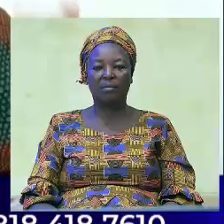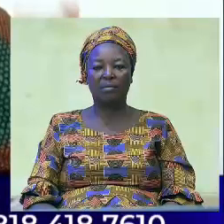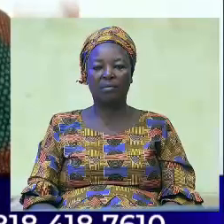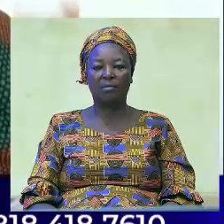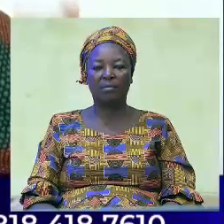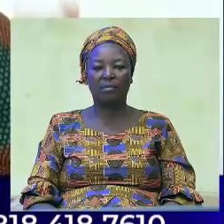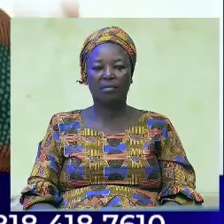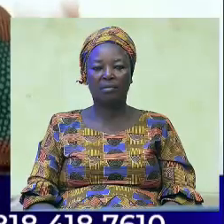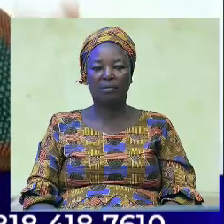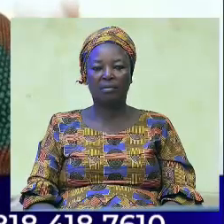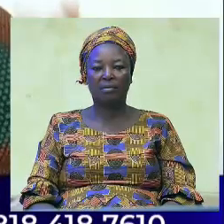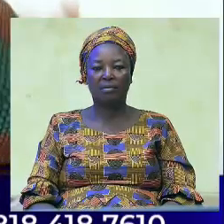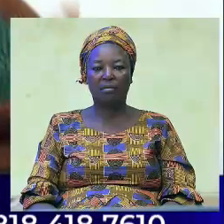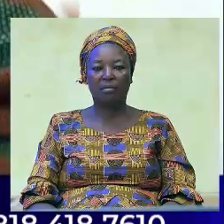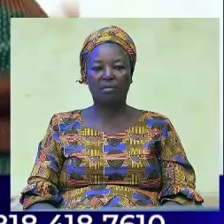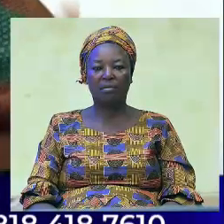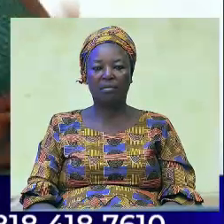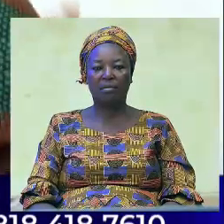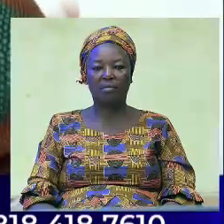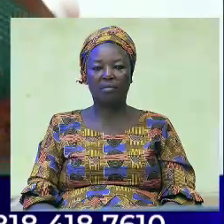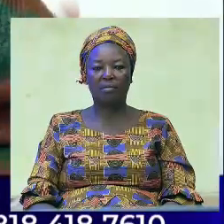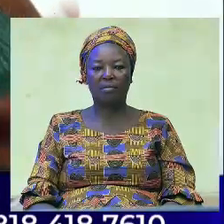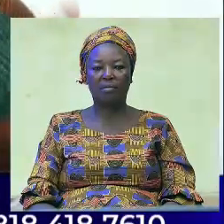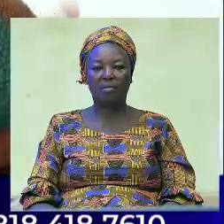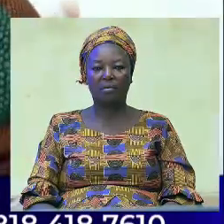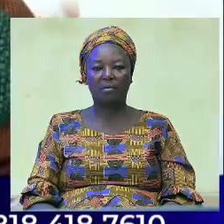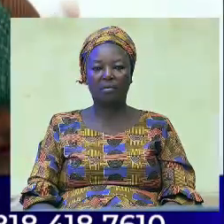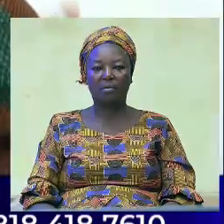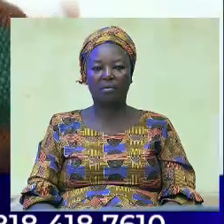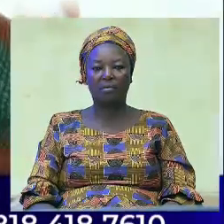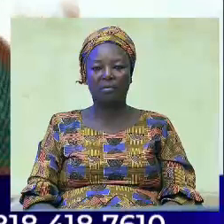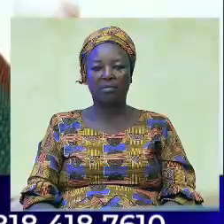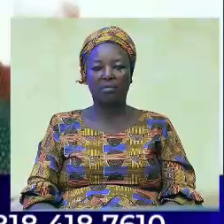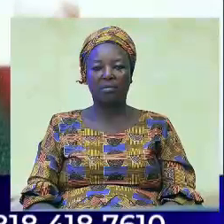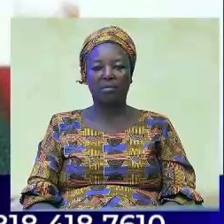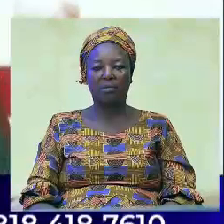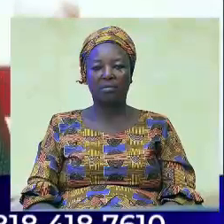Since I prepare here to say it again. Anamaga,